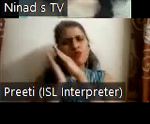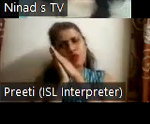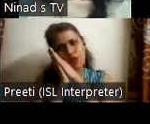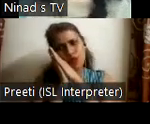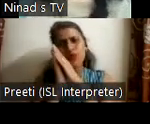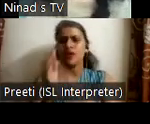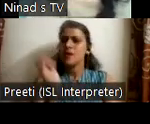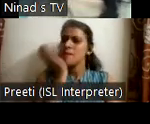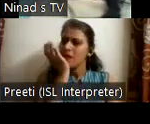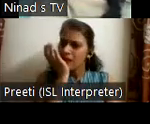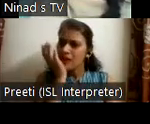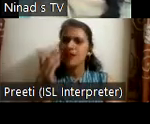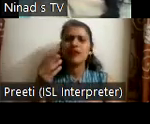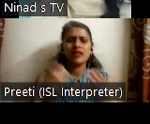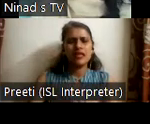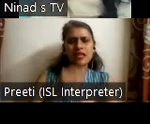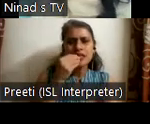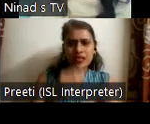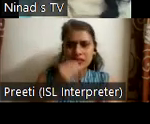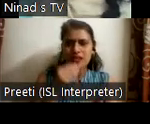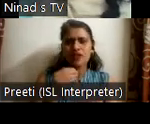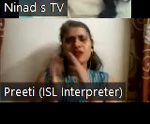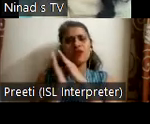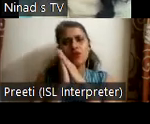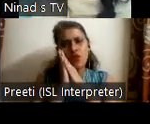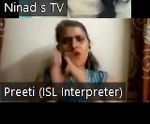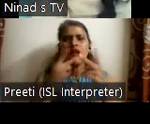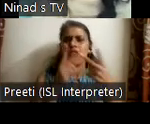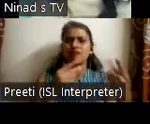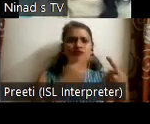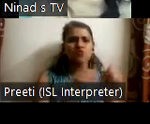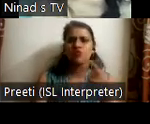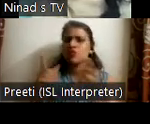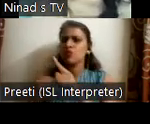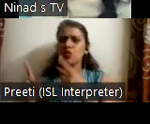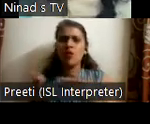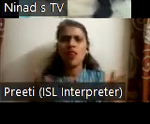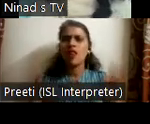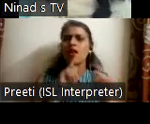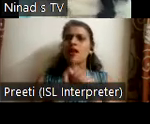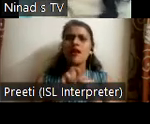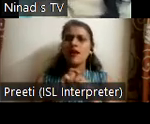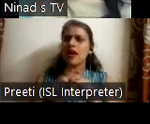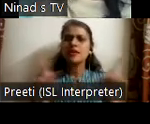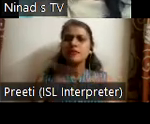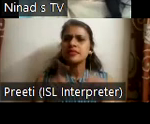you're drinking water, you're eating, you are living, you're surviving, you are sleeping, you